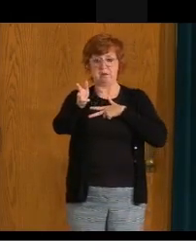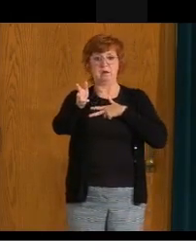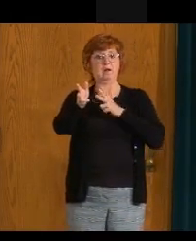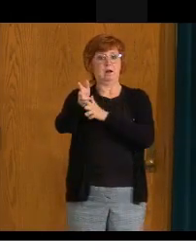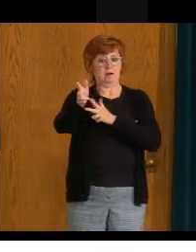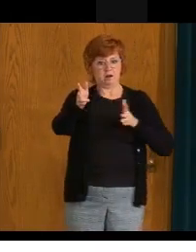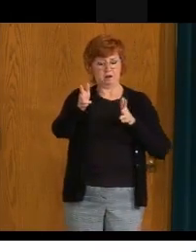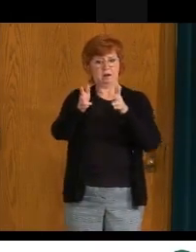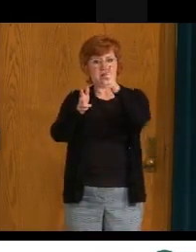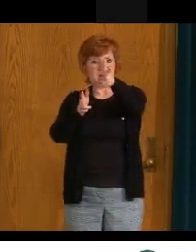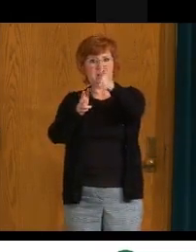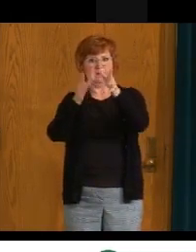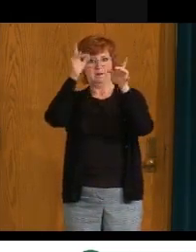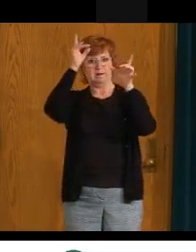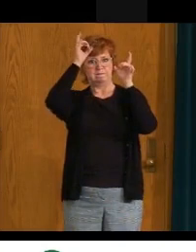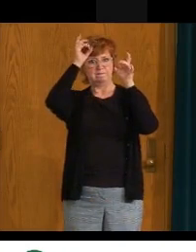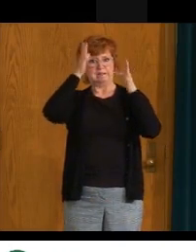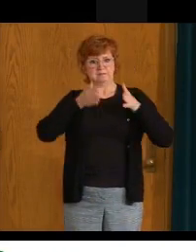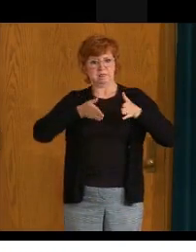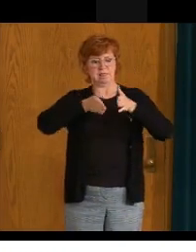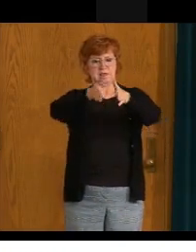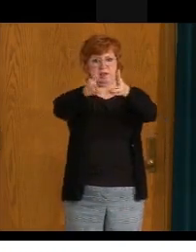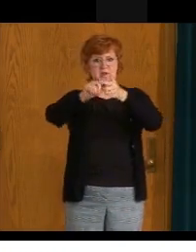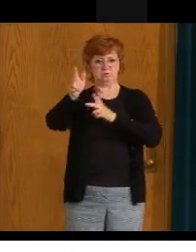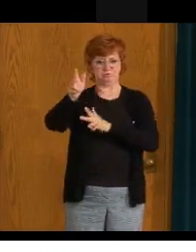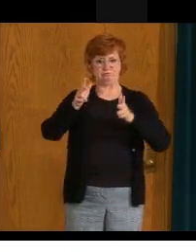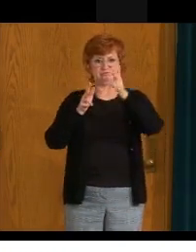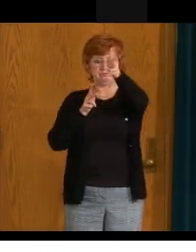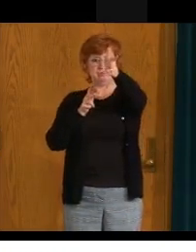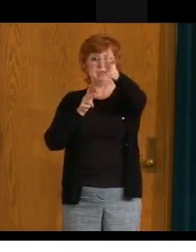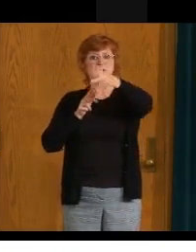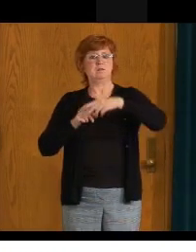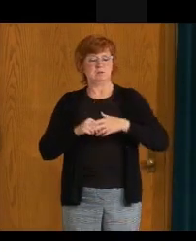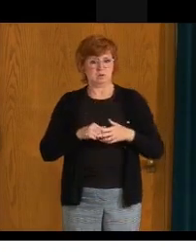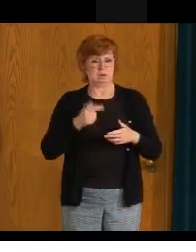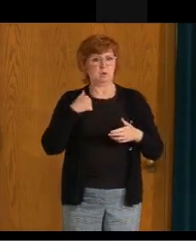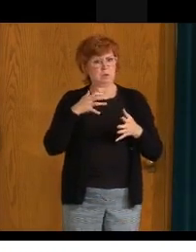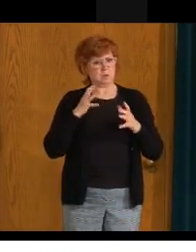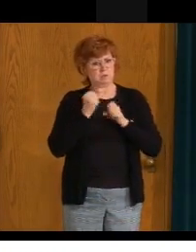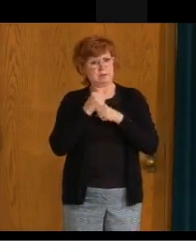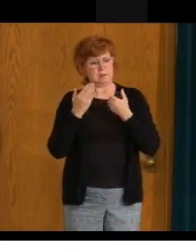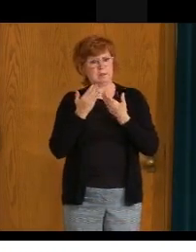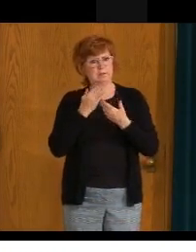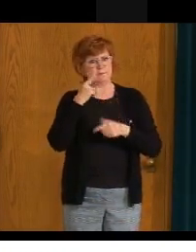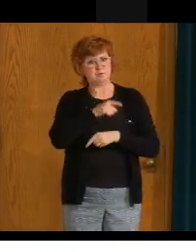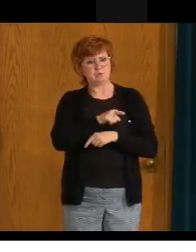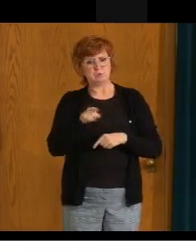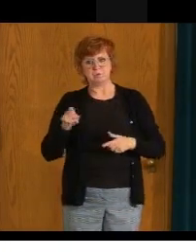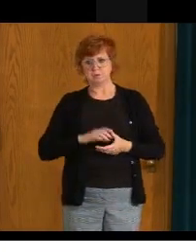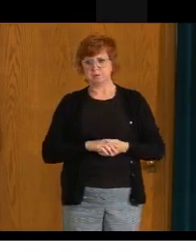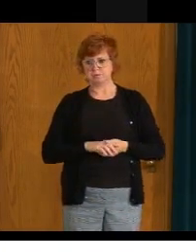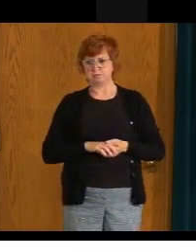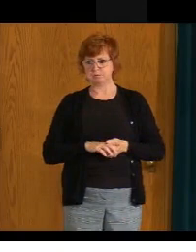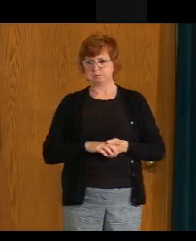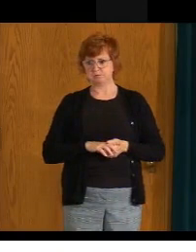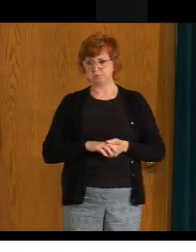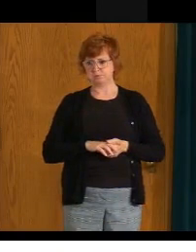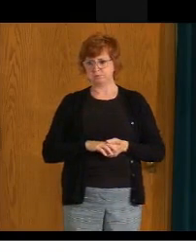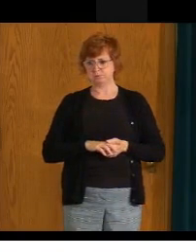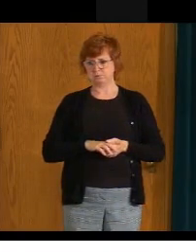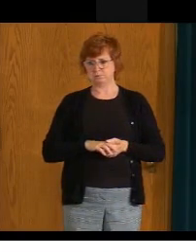the vaccine to locations where the younger populations that we are targeting access anyways, and also